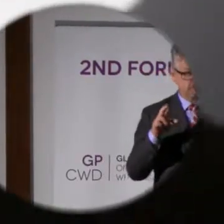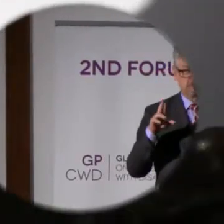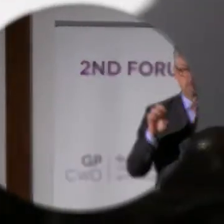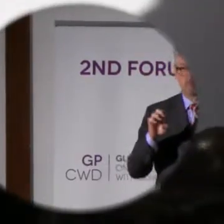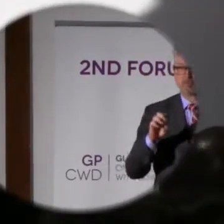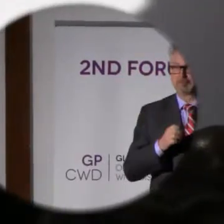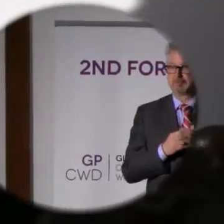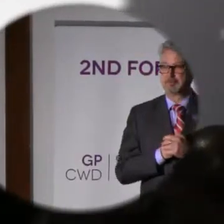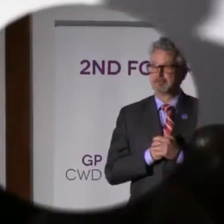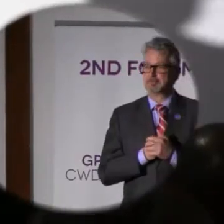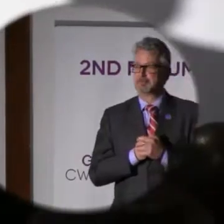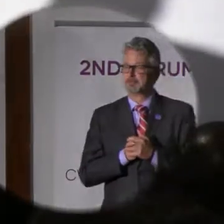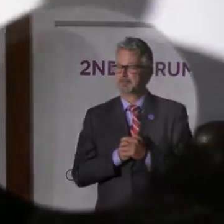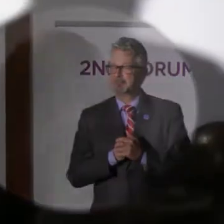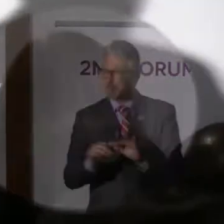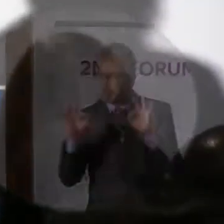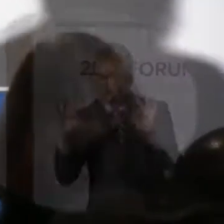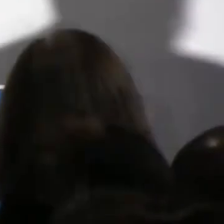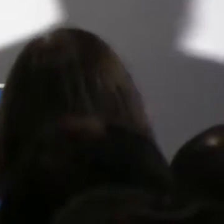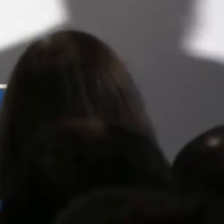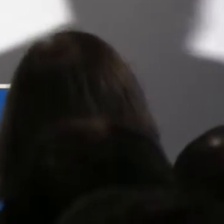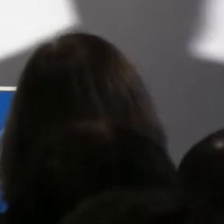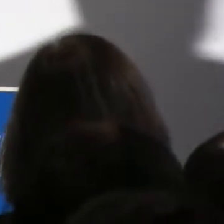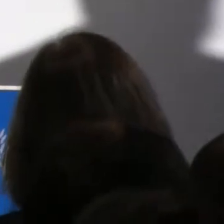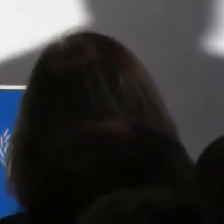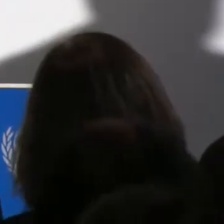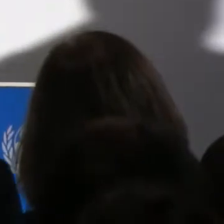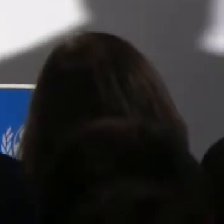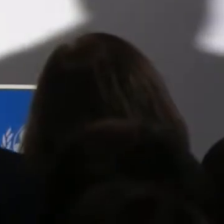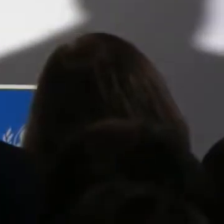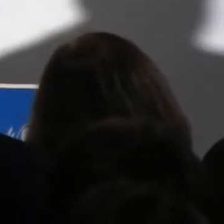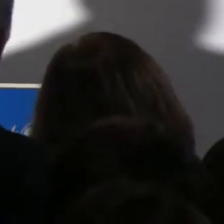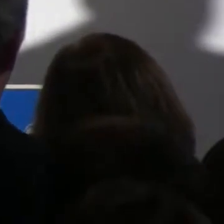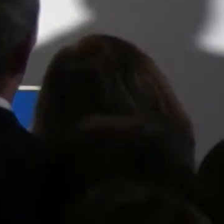Thank you, Madam Minister.